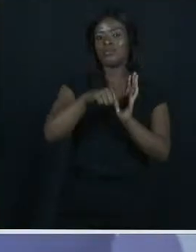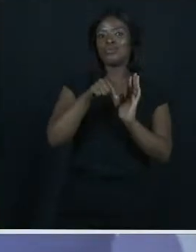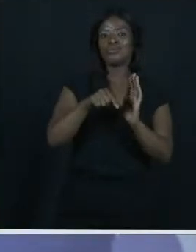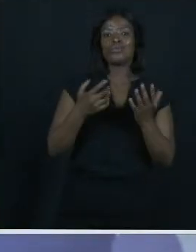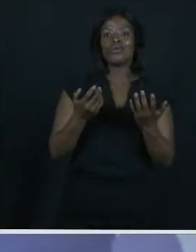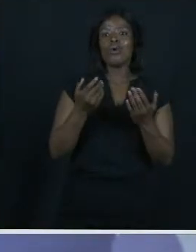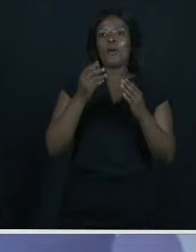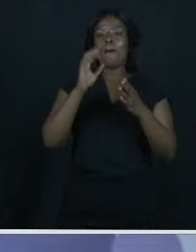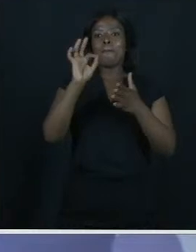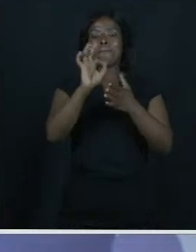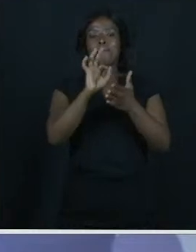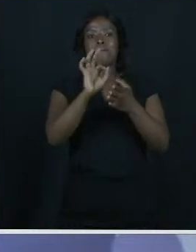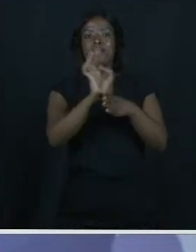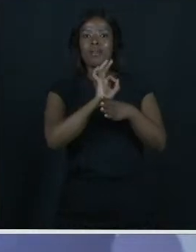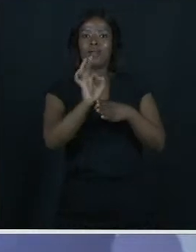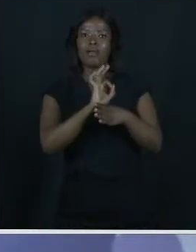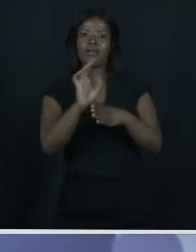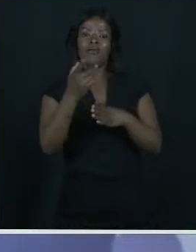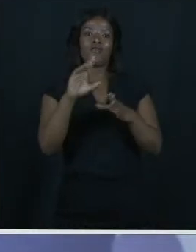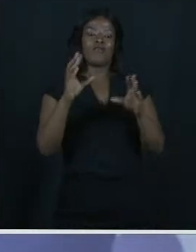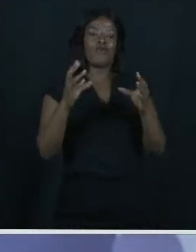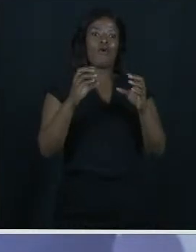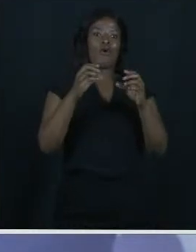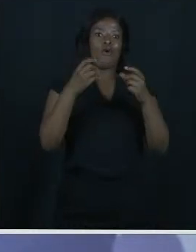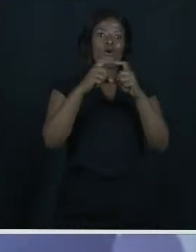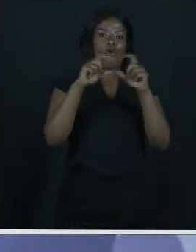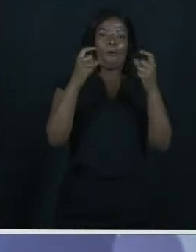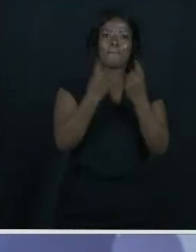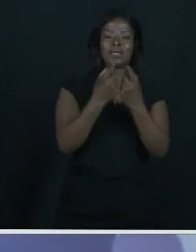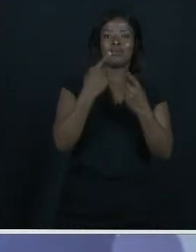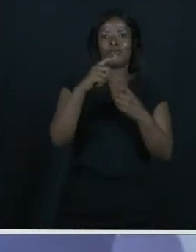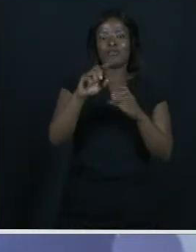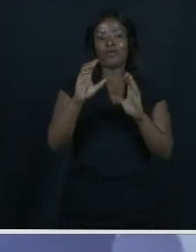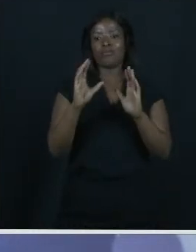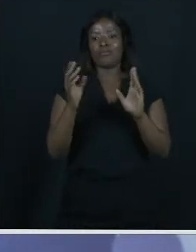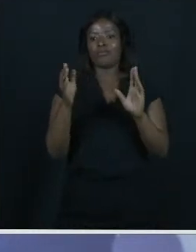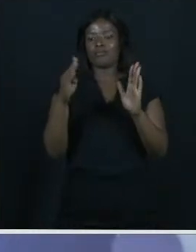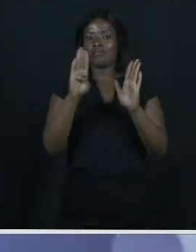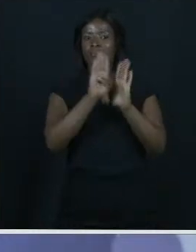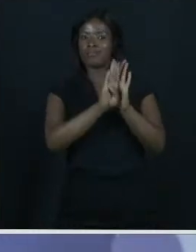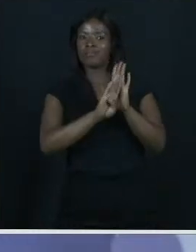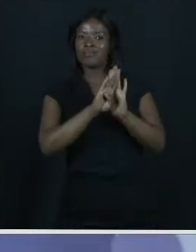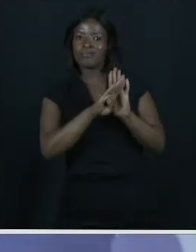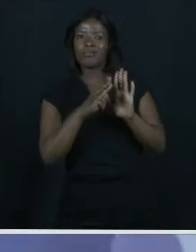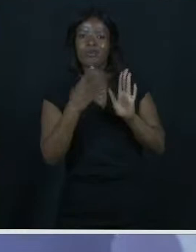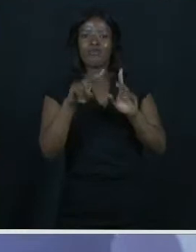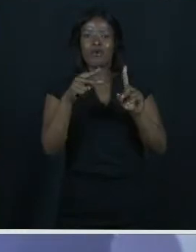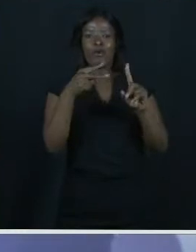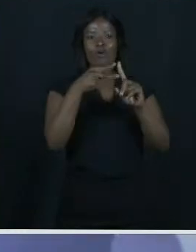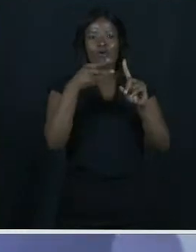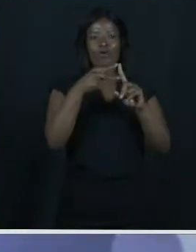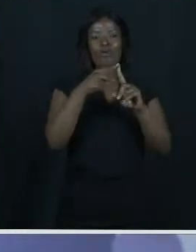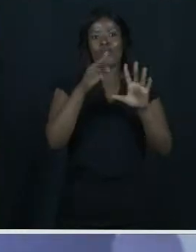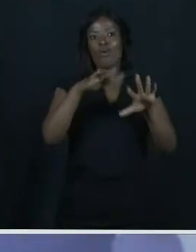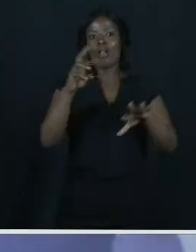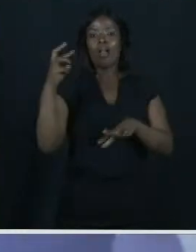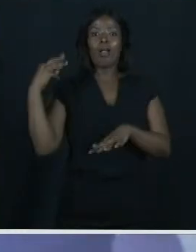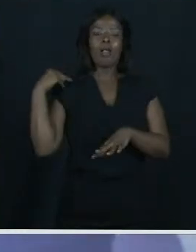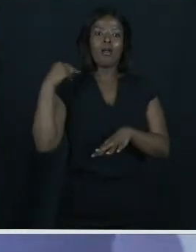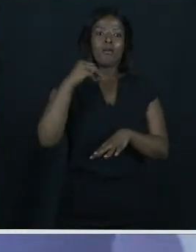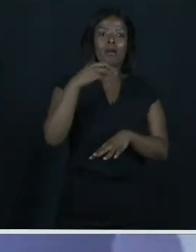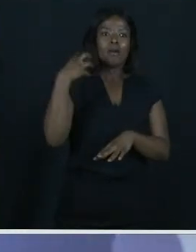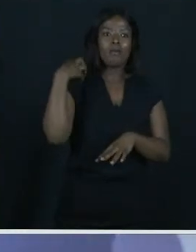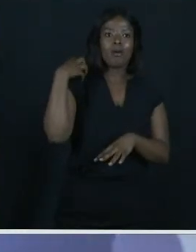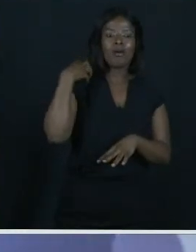Planning Committee on Gender-Based Violence and Femicide, all honorable ministers in the room